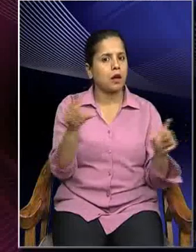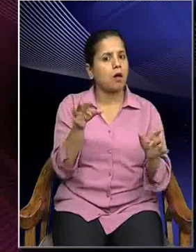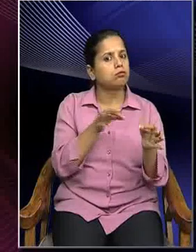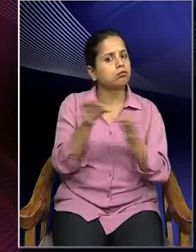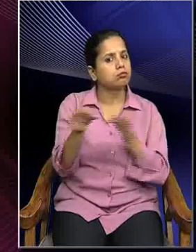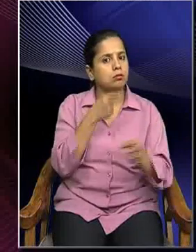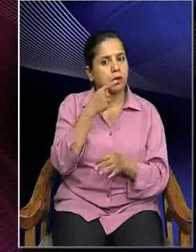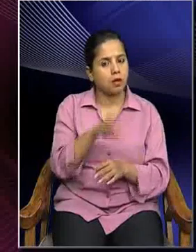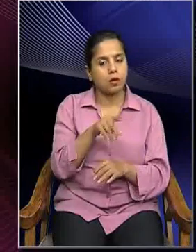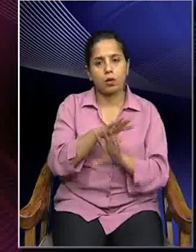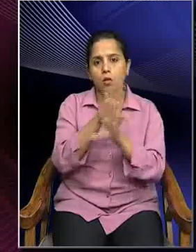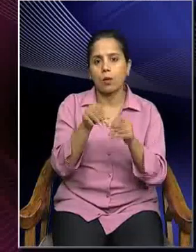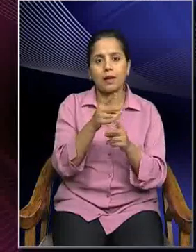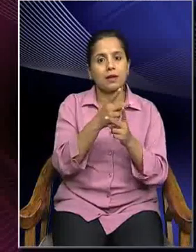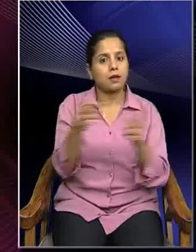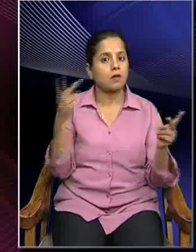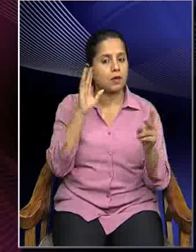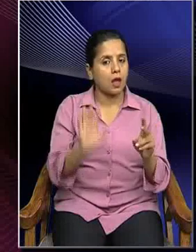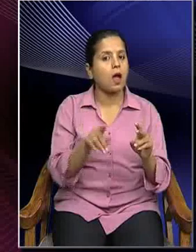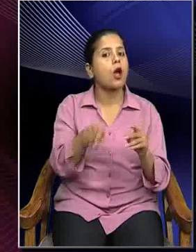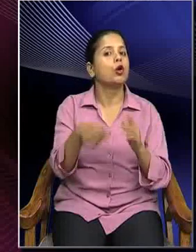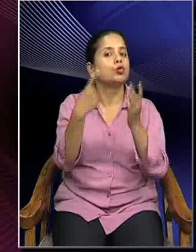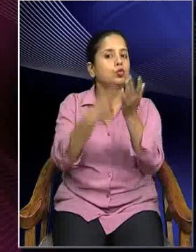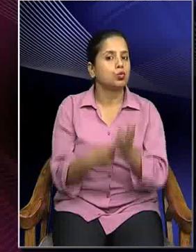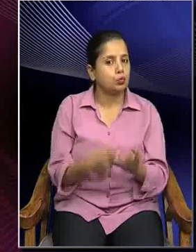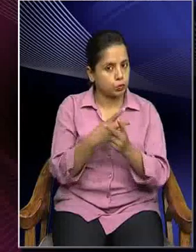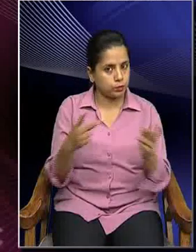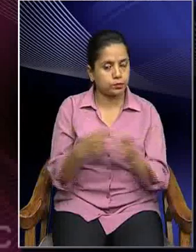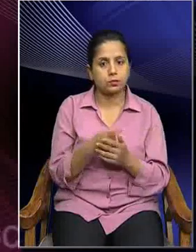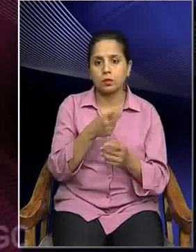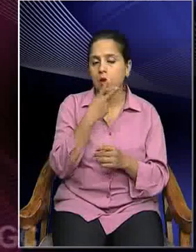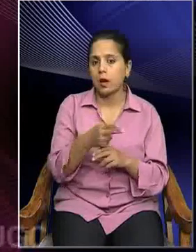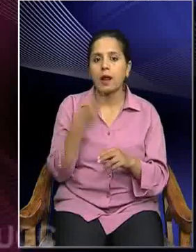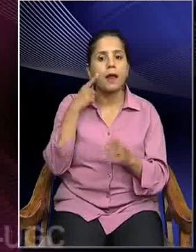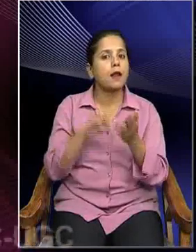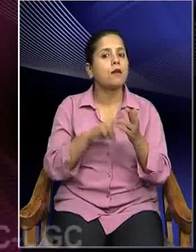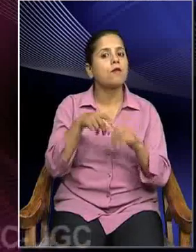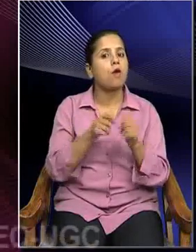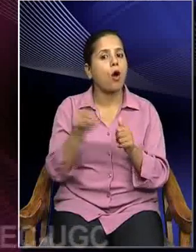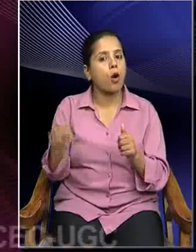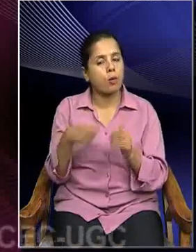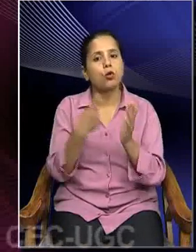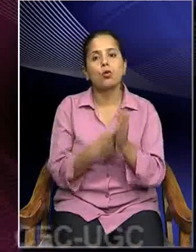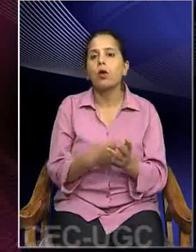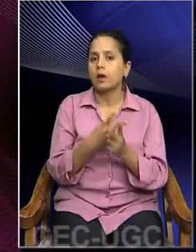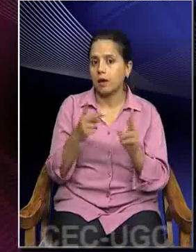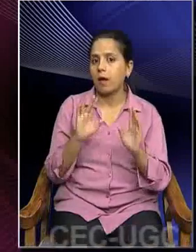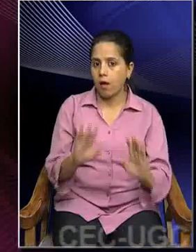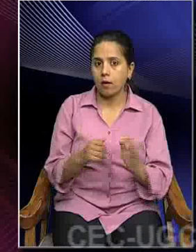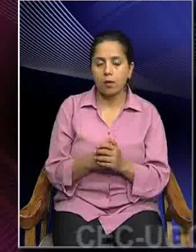stated out of the various types of norms. There are informal norms as well.